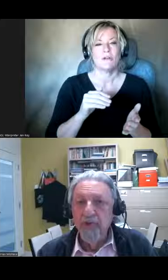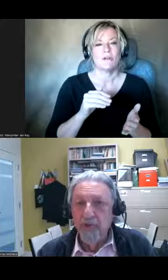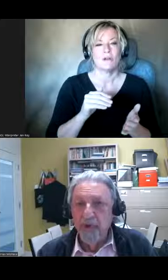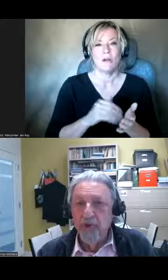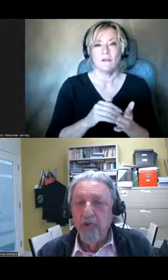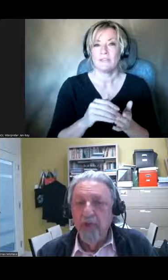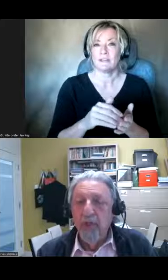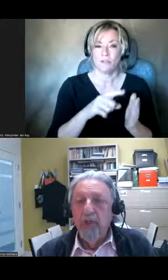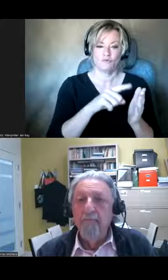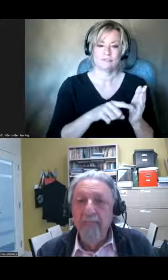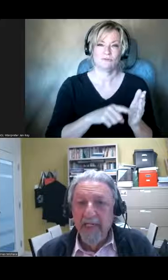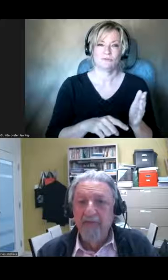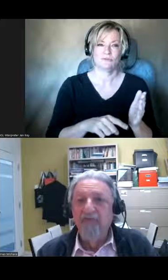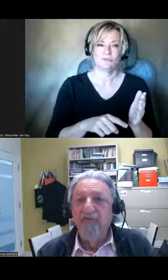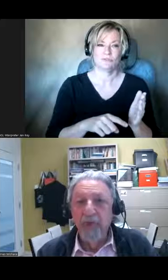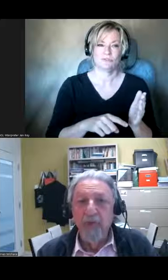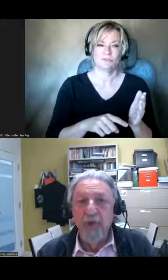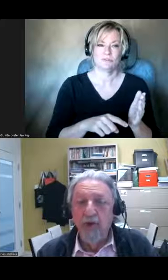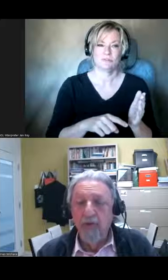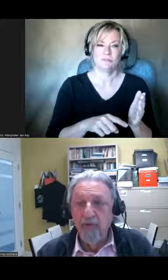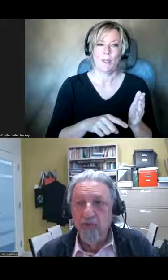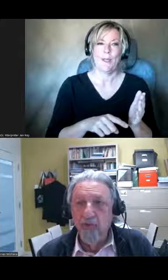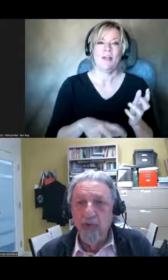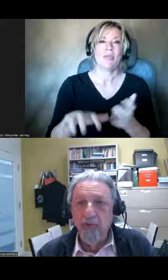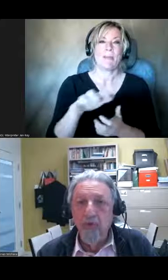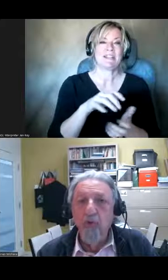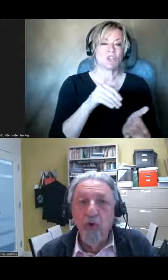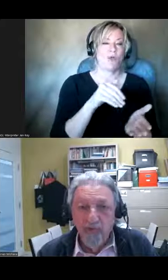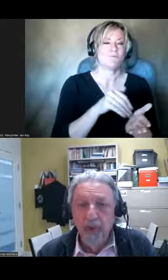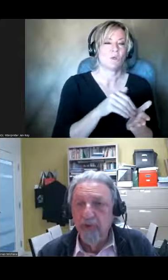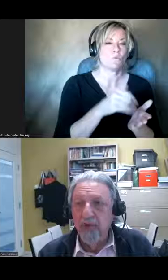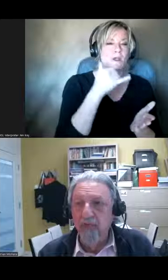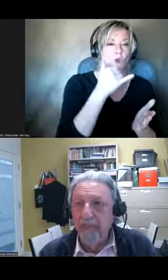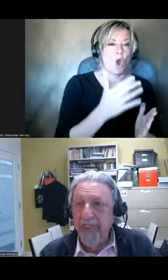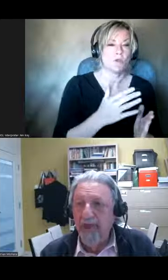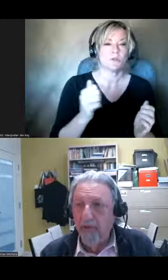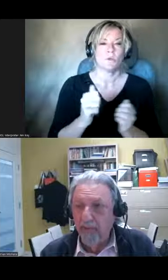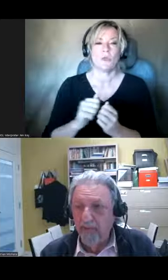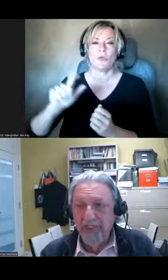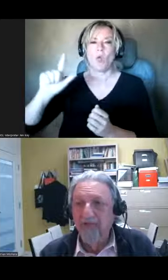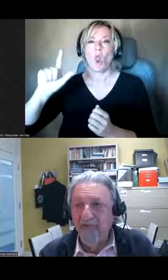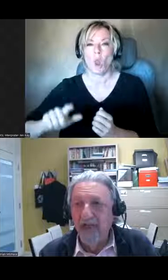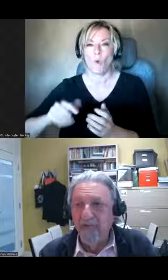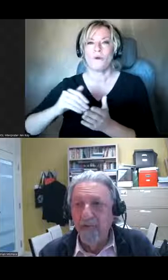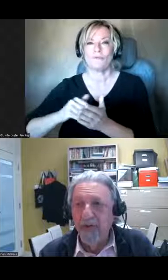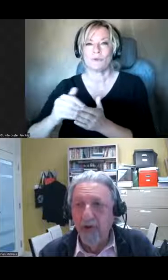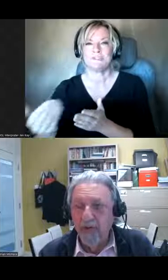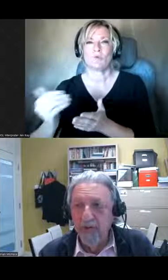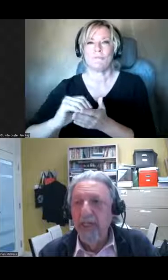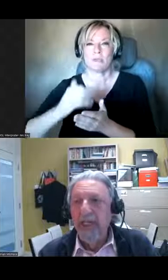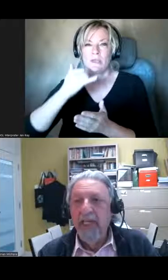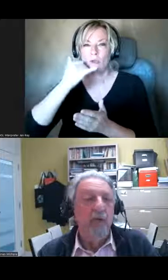the research mixed frequent callers with low-frequency repeat callers. So they define